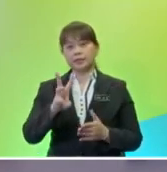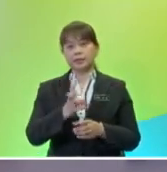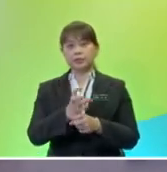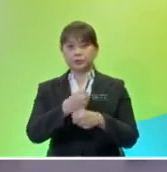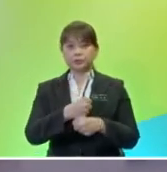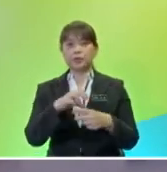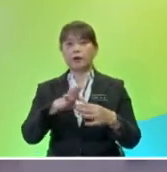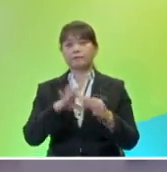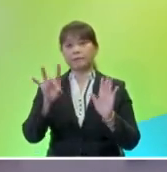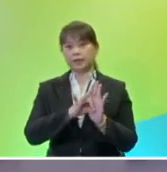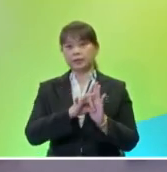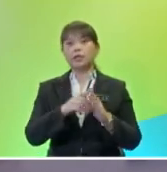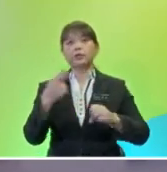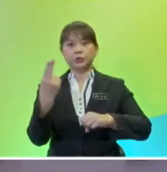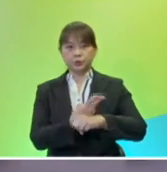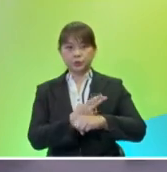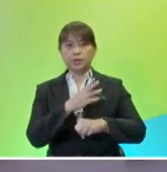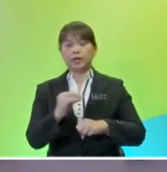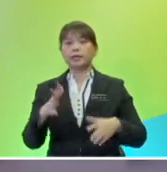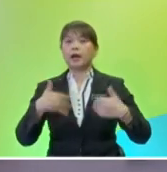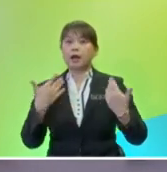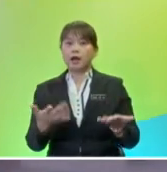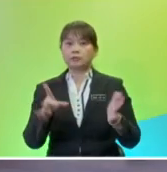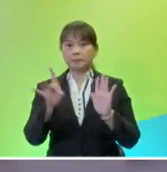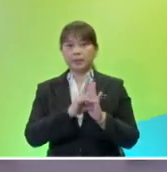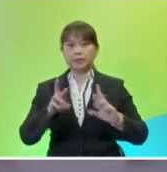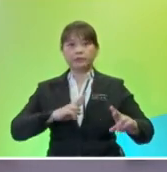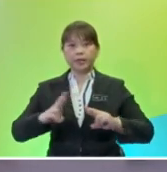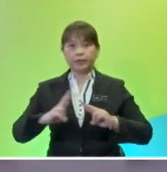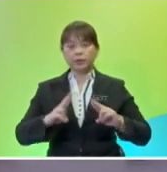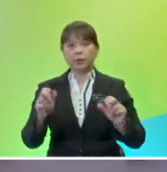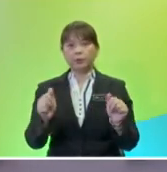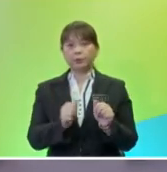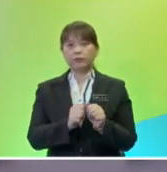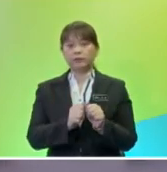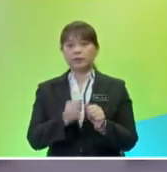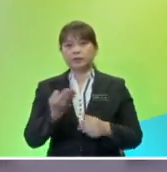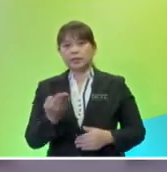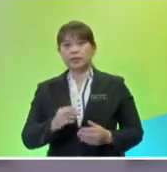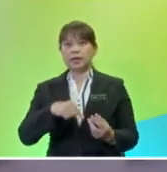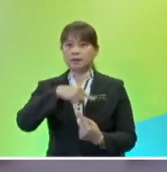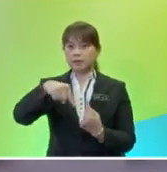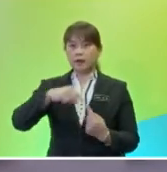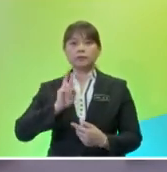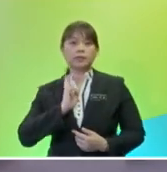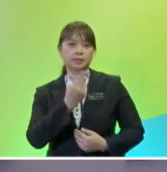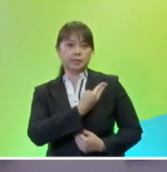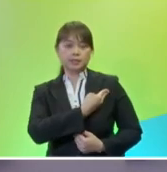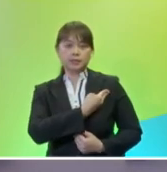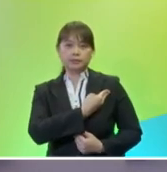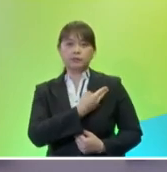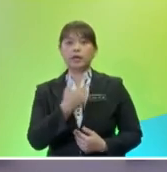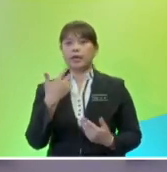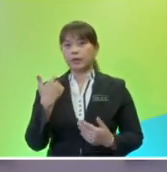magnets, and how magnets react to different objects around us, and also we have known about the two